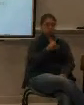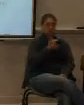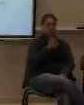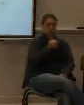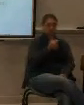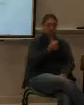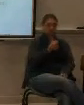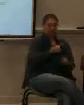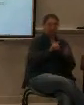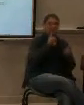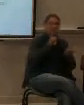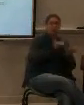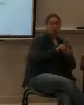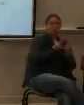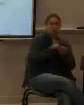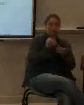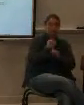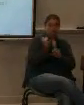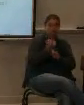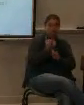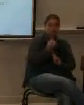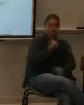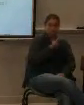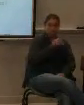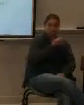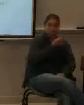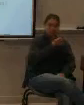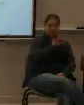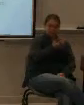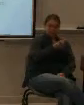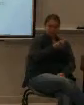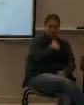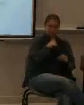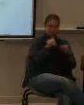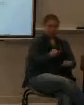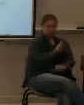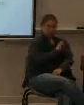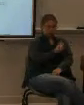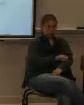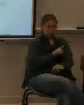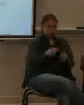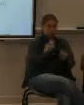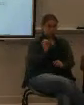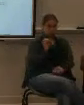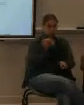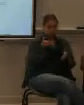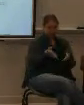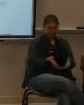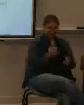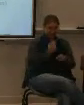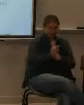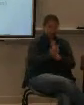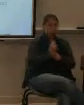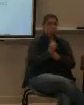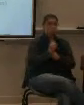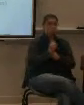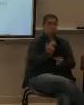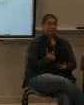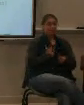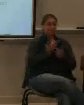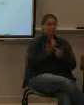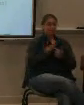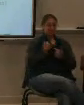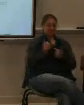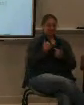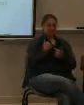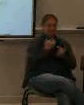it is also a situation where sulfide has potential energy when oxygen's around, right? And so organisms have